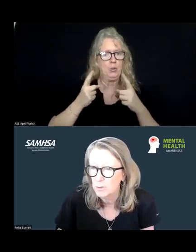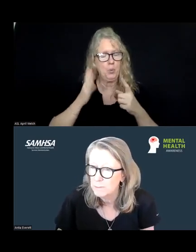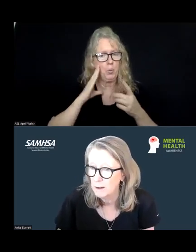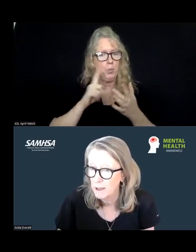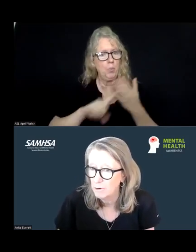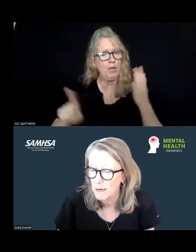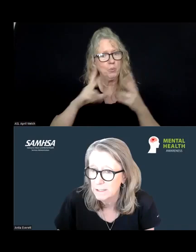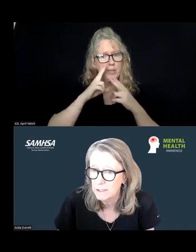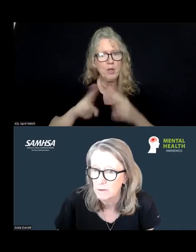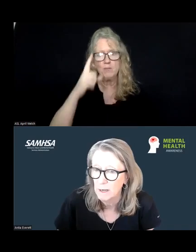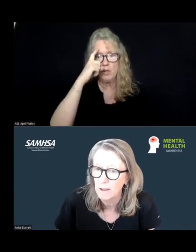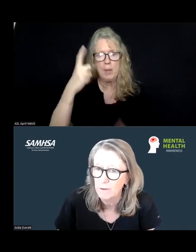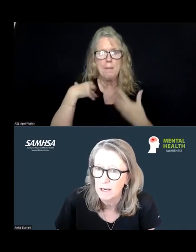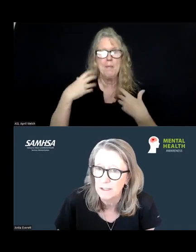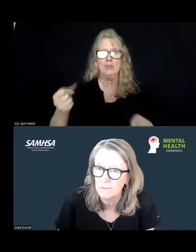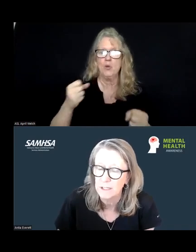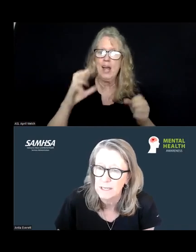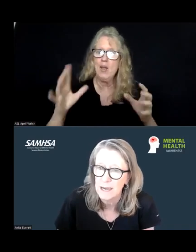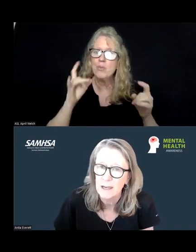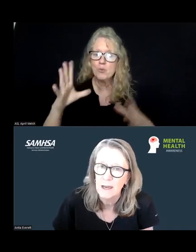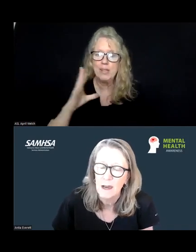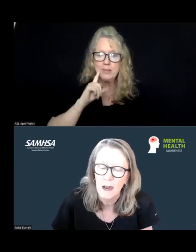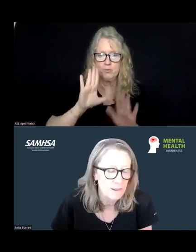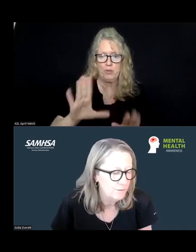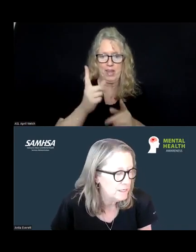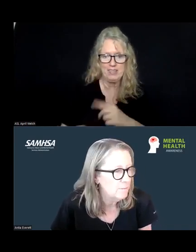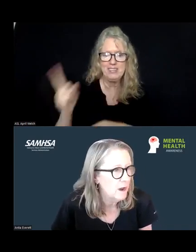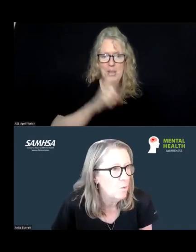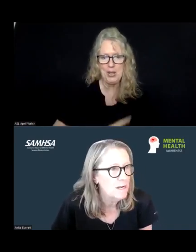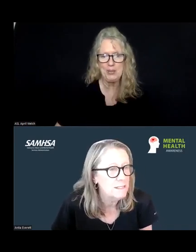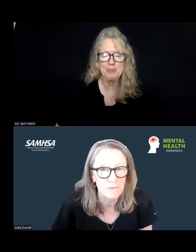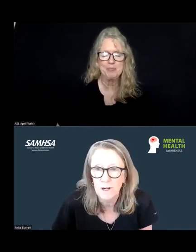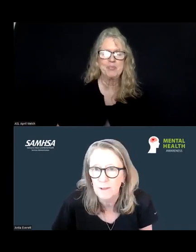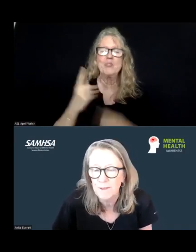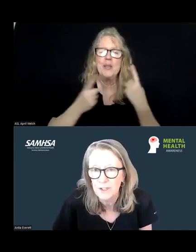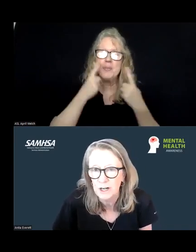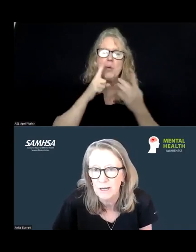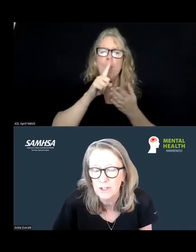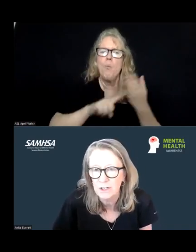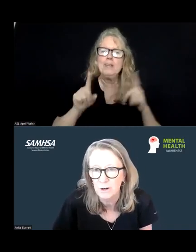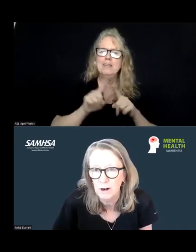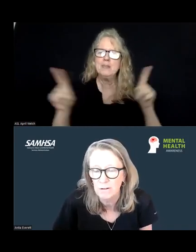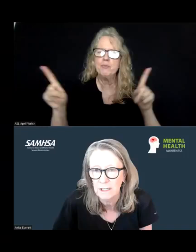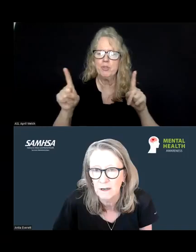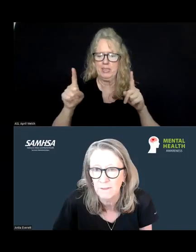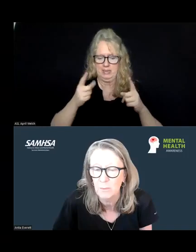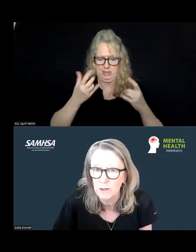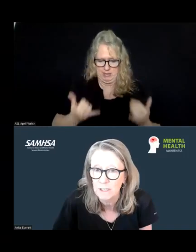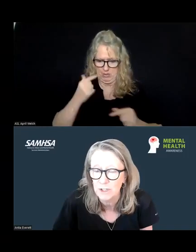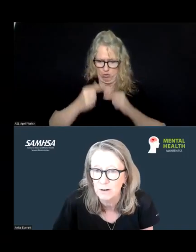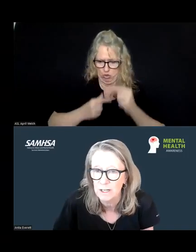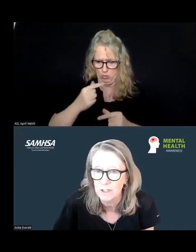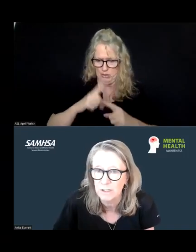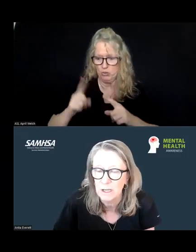the children's mental health crisis, or the mental health crisis of the day, and thinking about what is different about this generation who are currently young